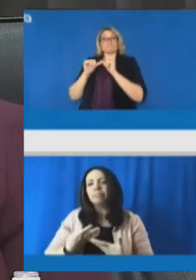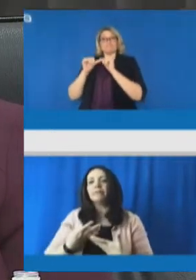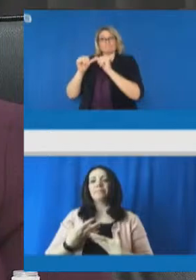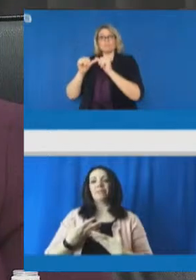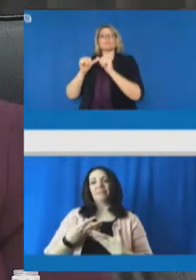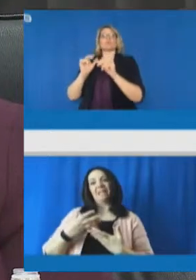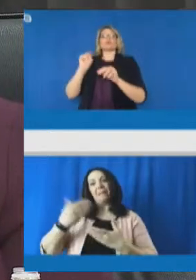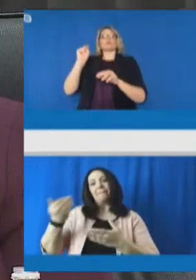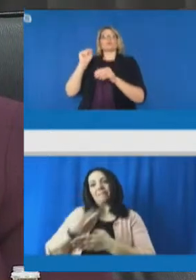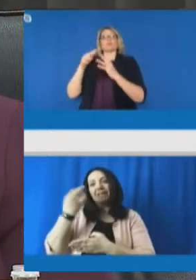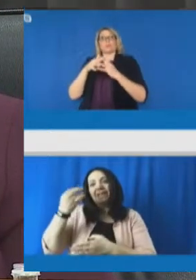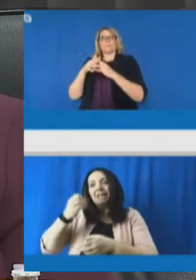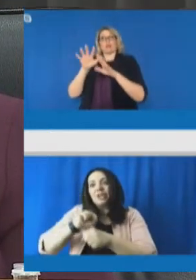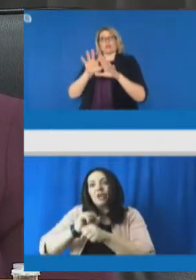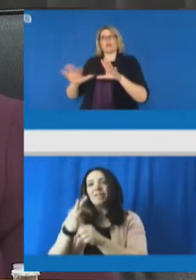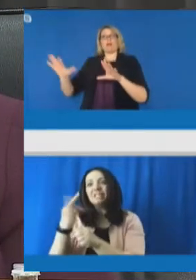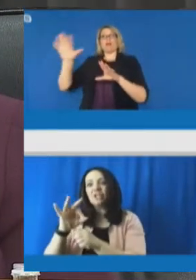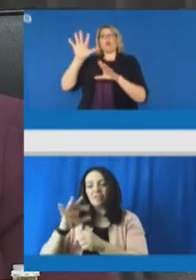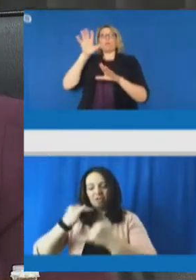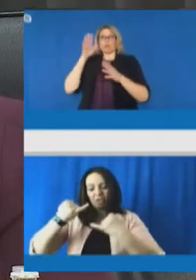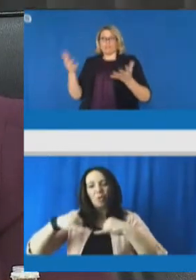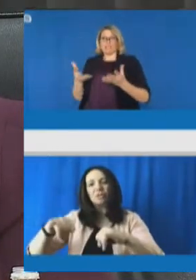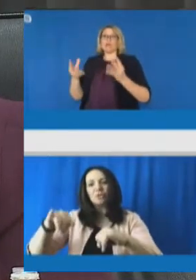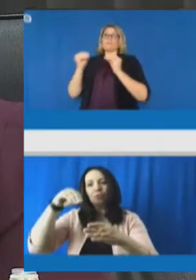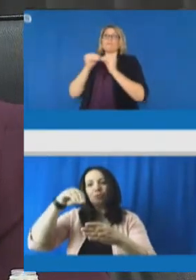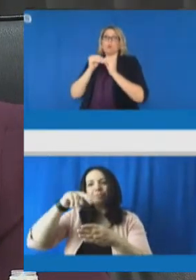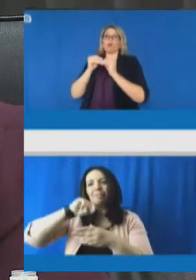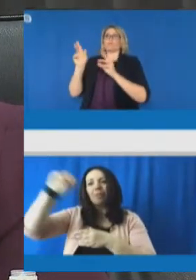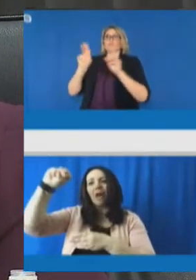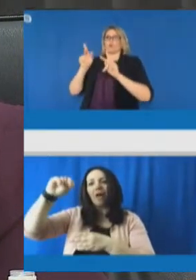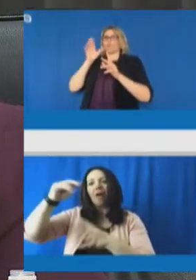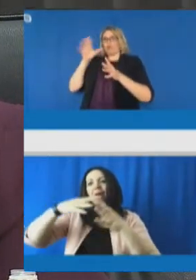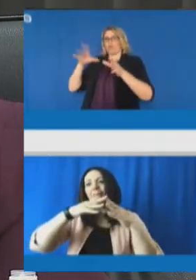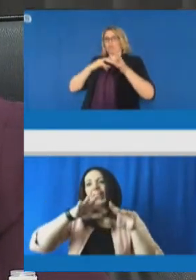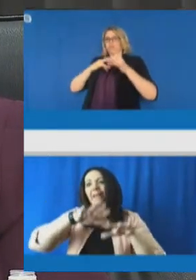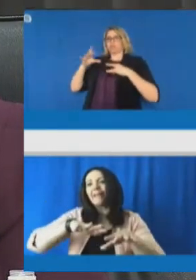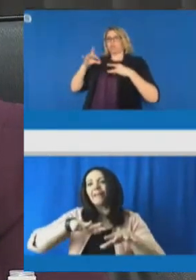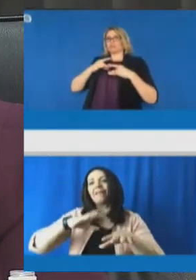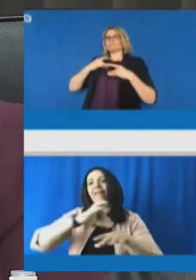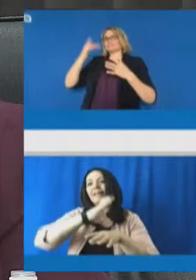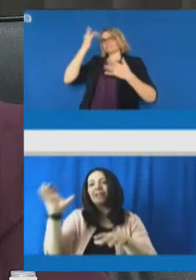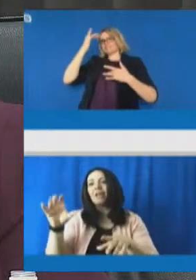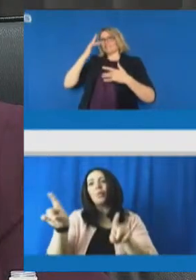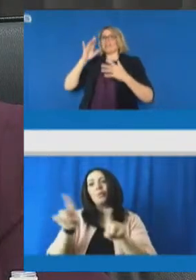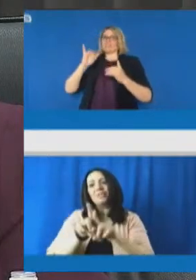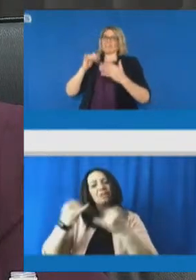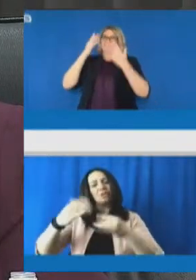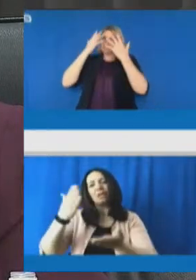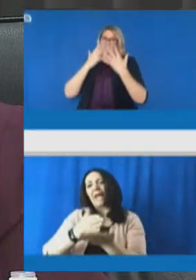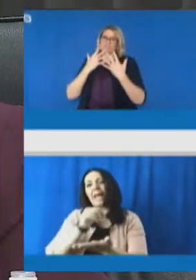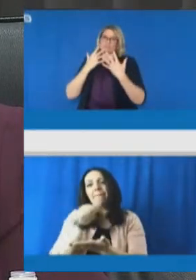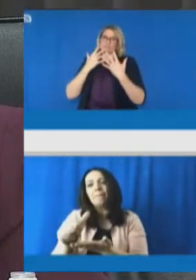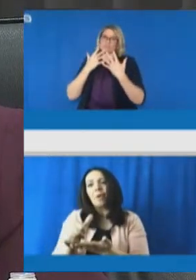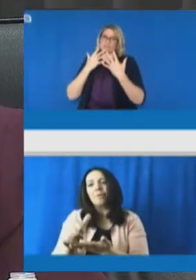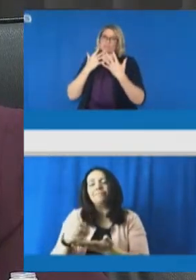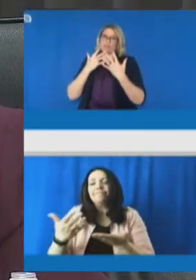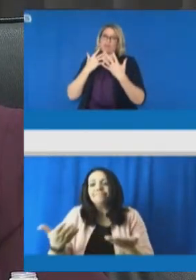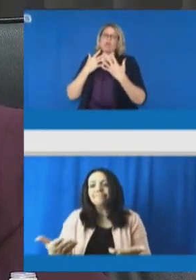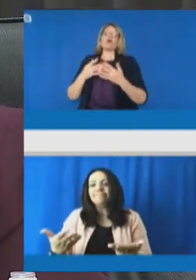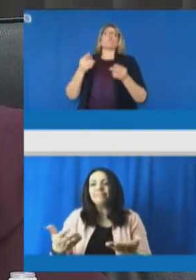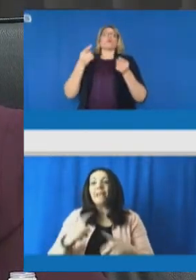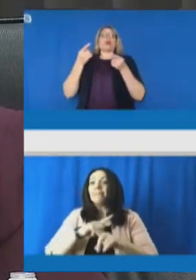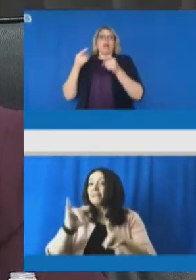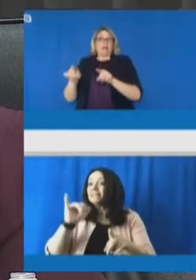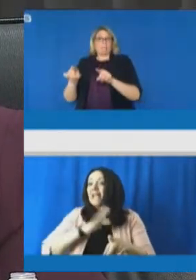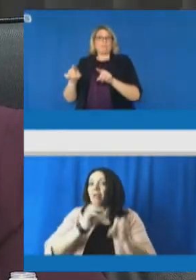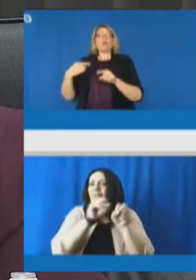a year, we all know what we must do to limit the spread of COVID-19. I urge all New Brunswickers to continue to protect your